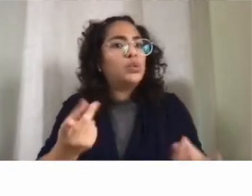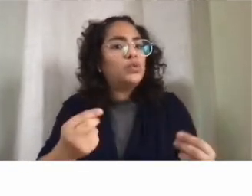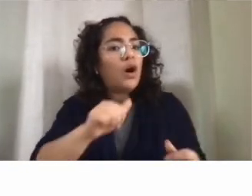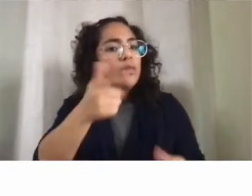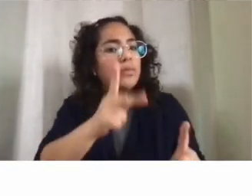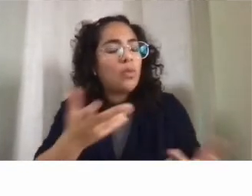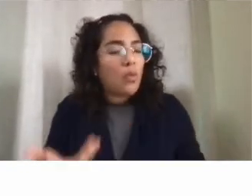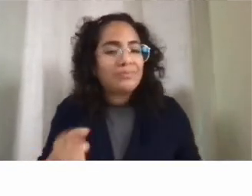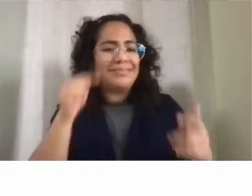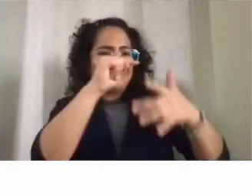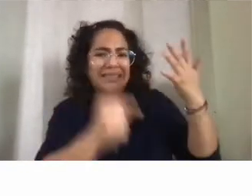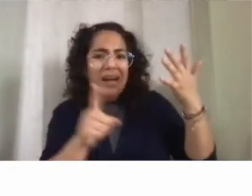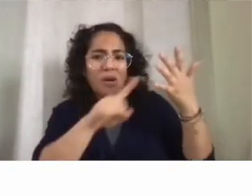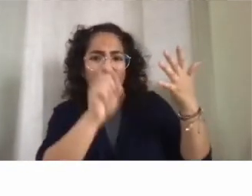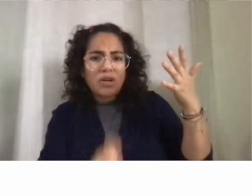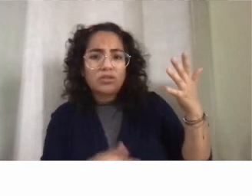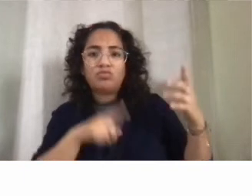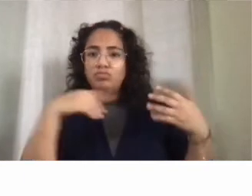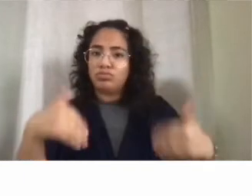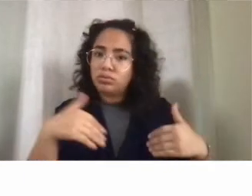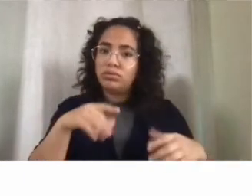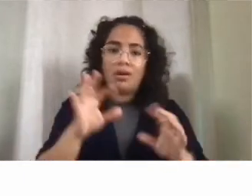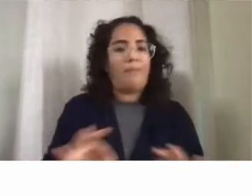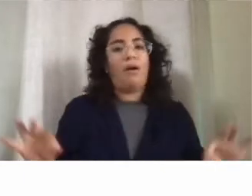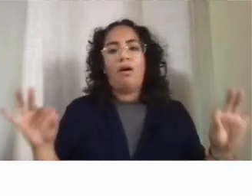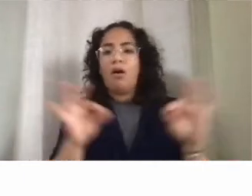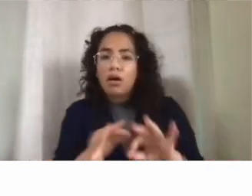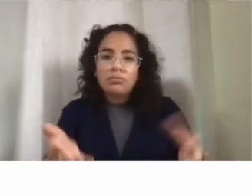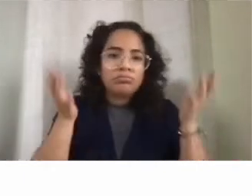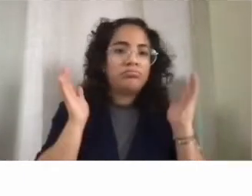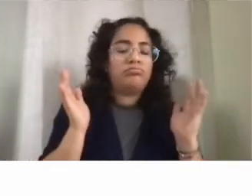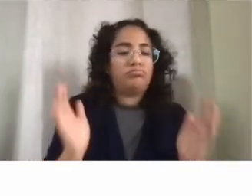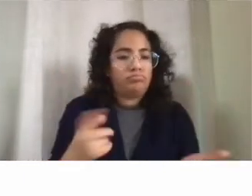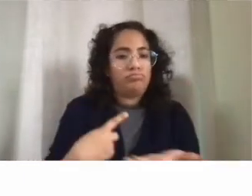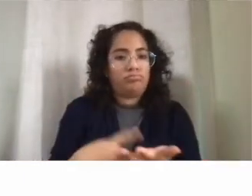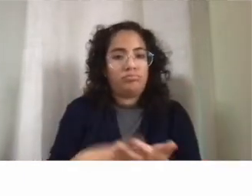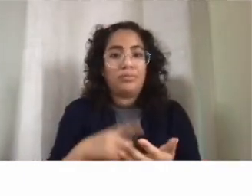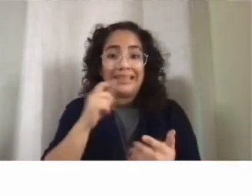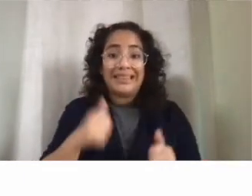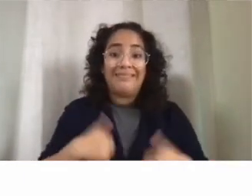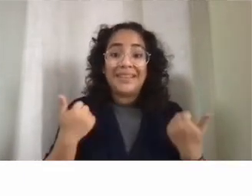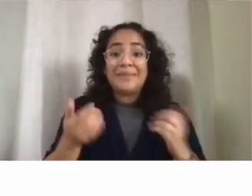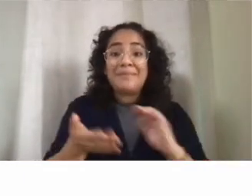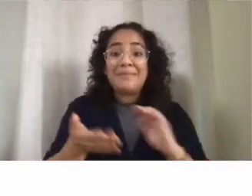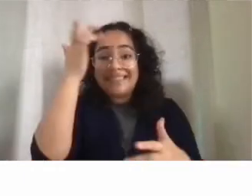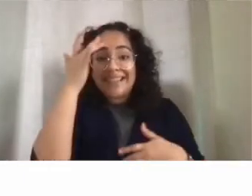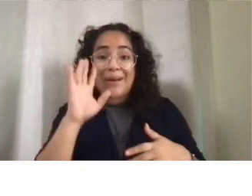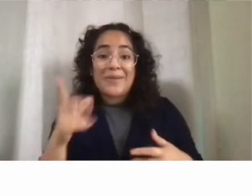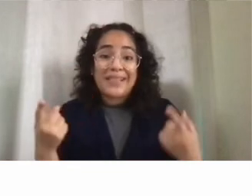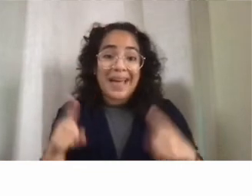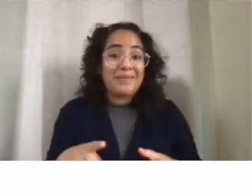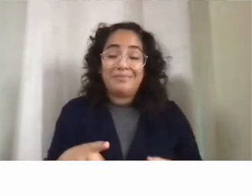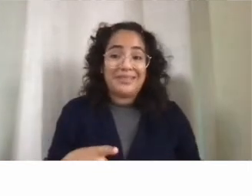important things to think about because living and getting sick, it's going to happen sooner or later for all of